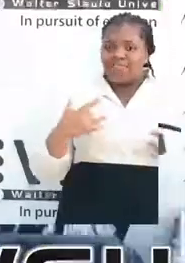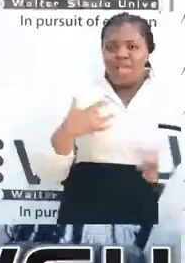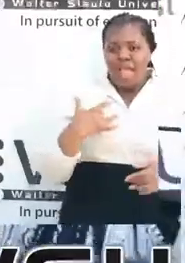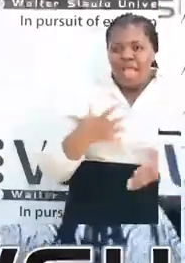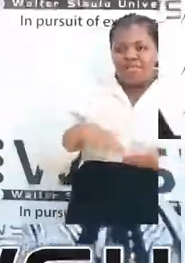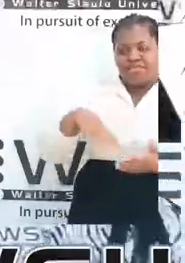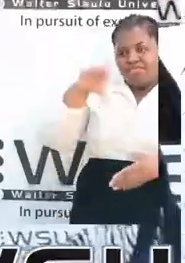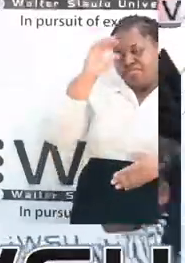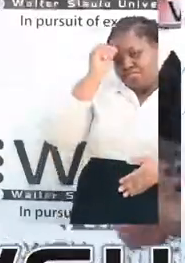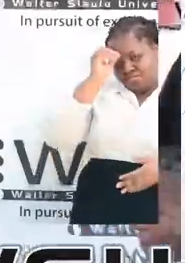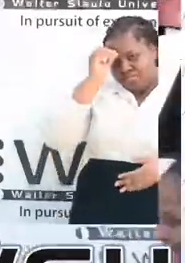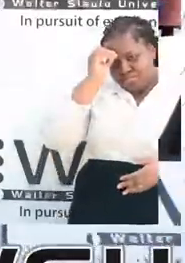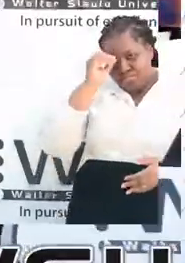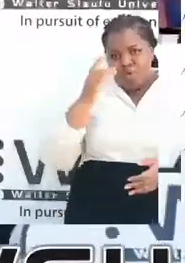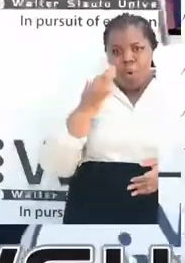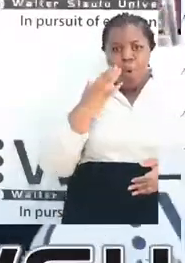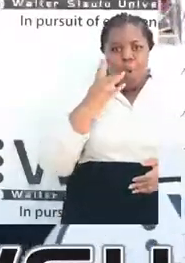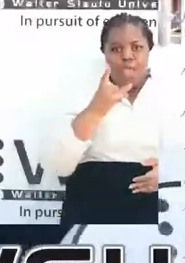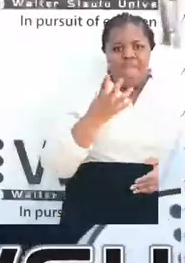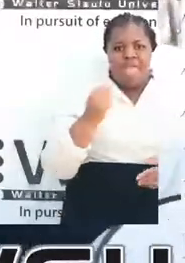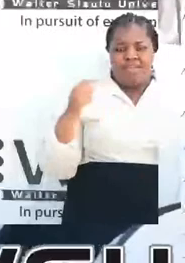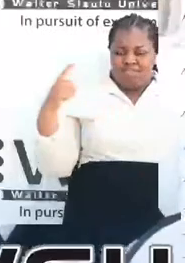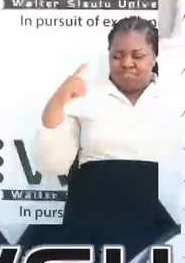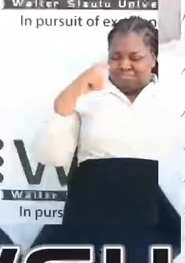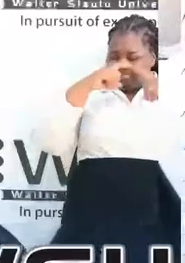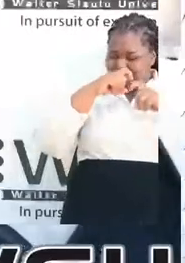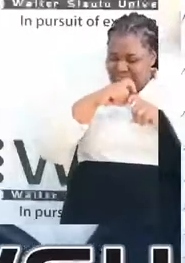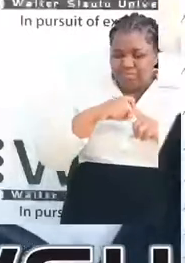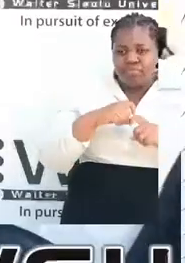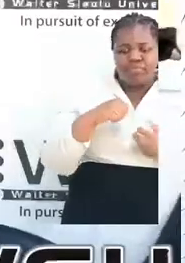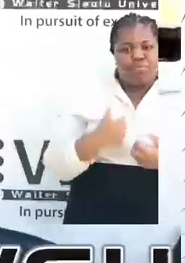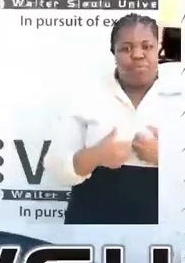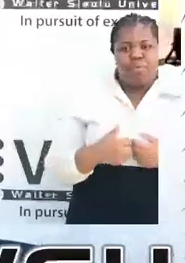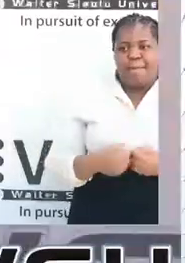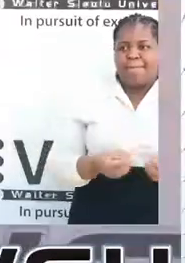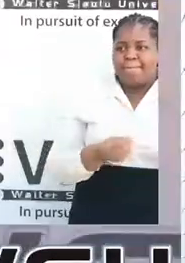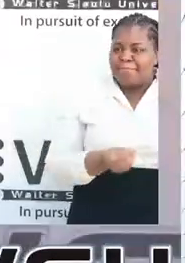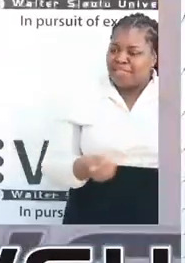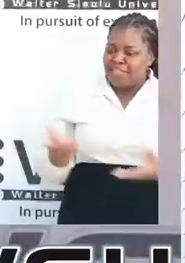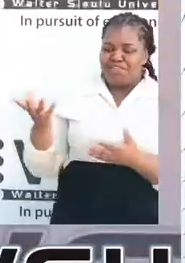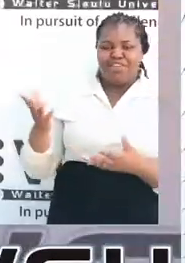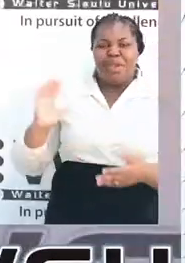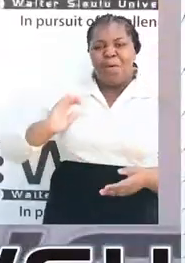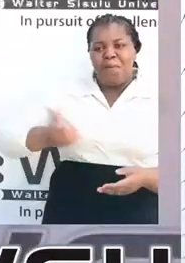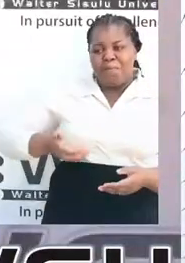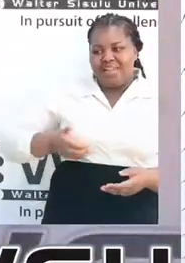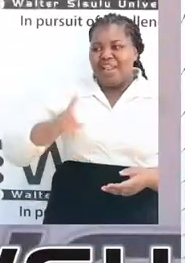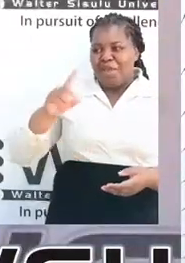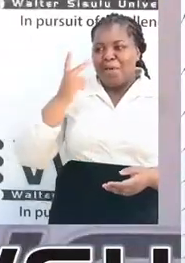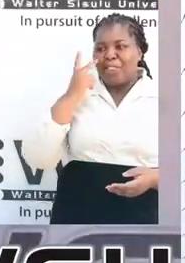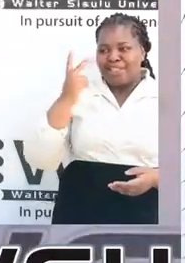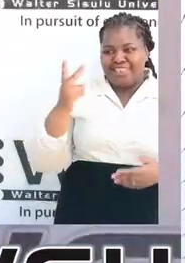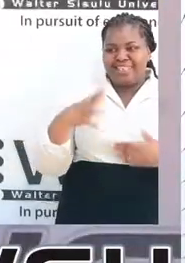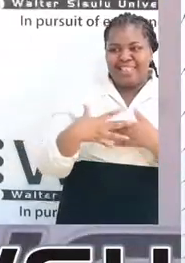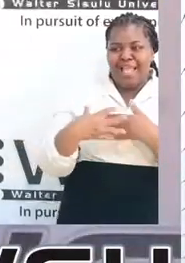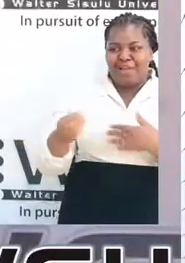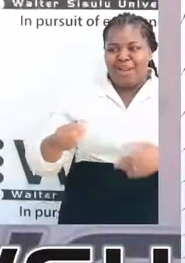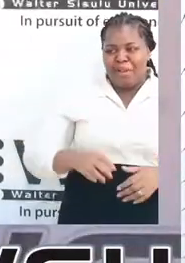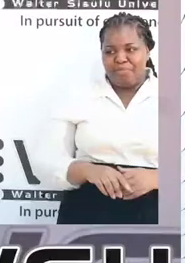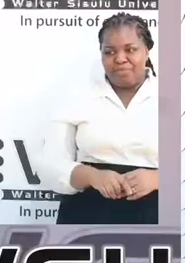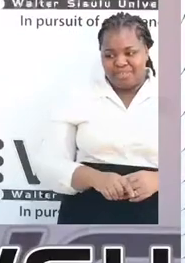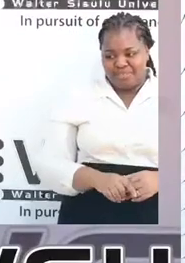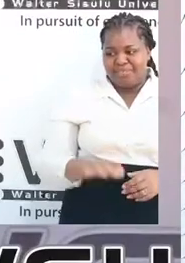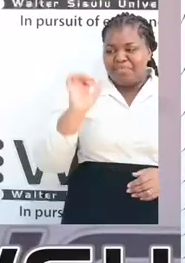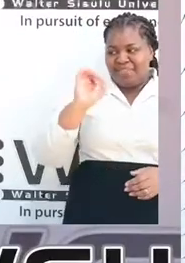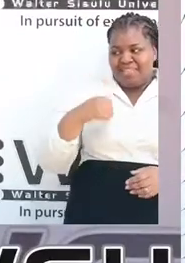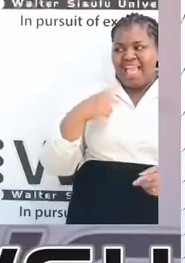have learned that when you have a complex situation, give it to a woman, you will see the outcomes. And